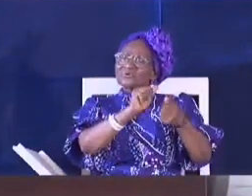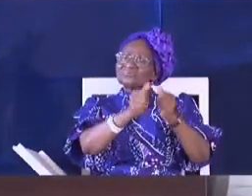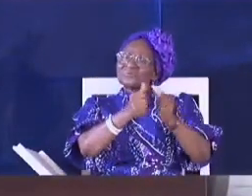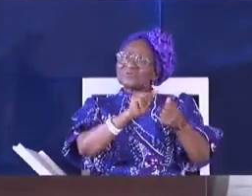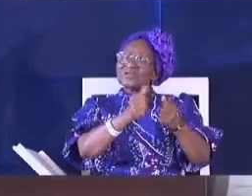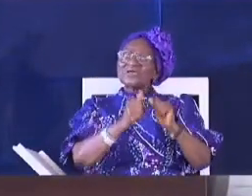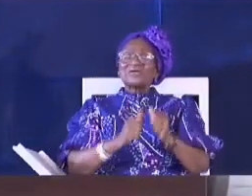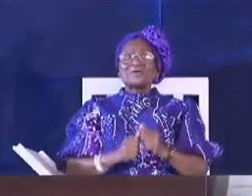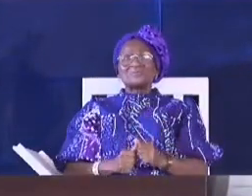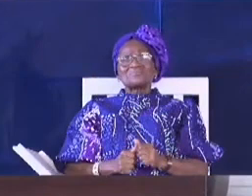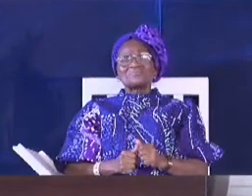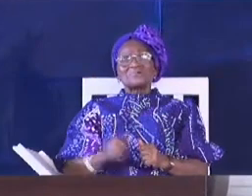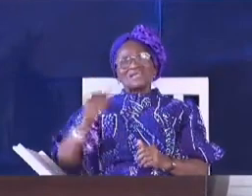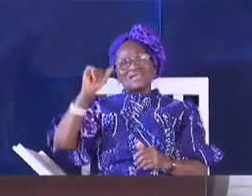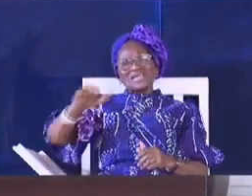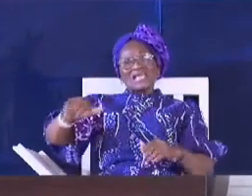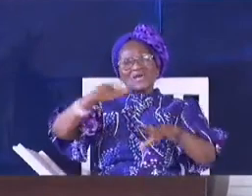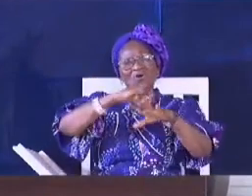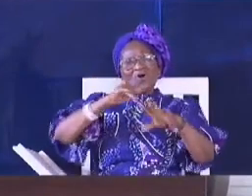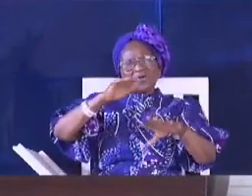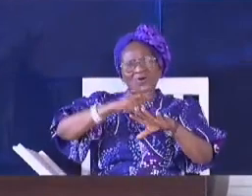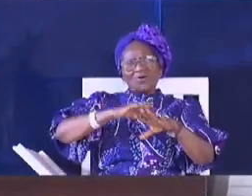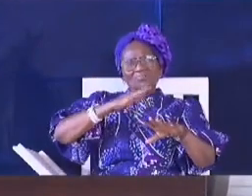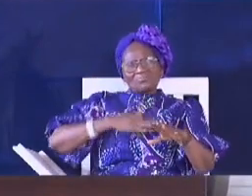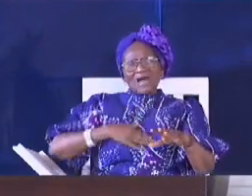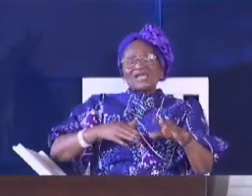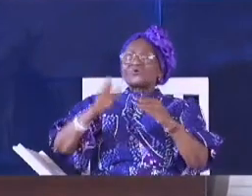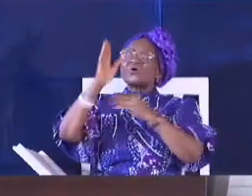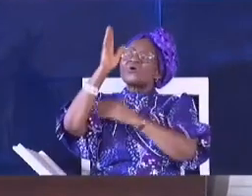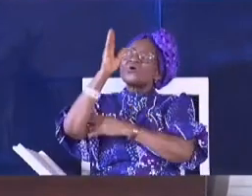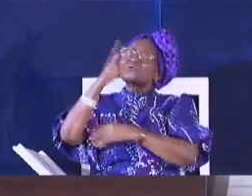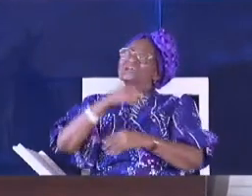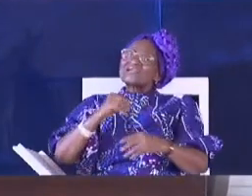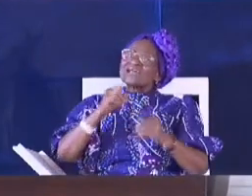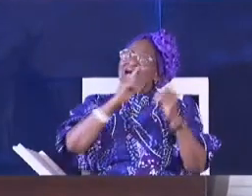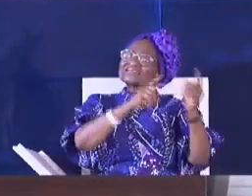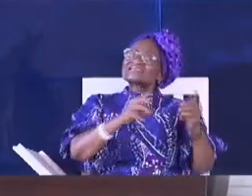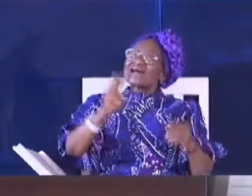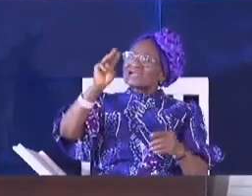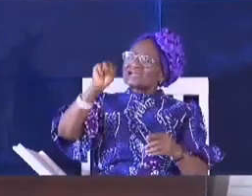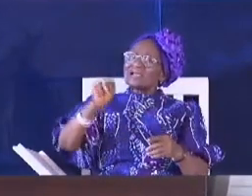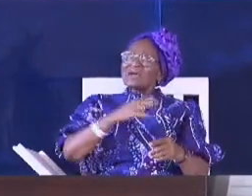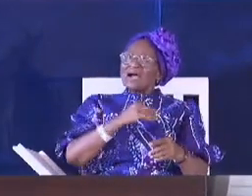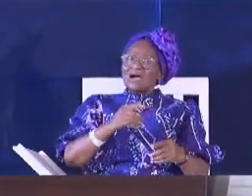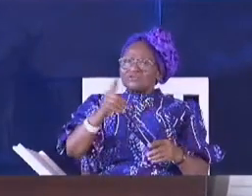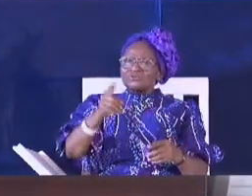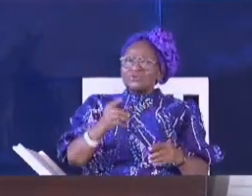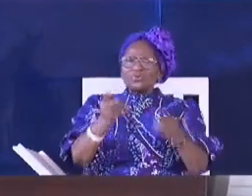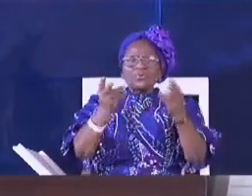They called on my God. And he answered them, you want to quarrel with that?